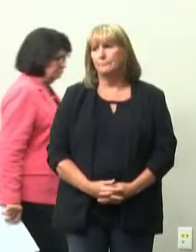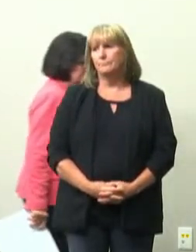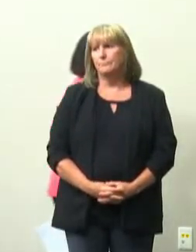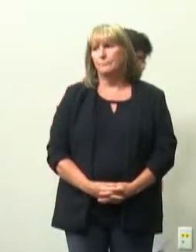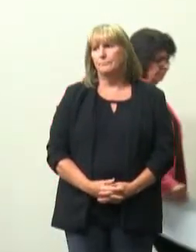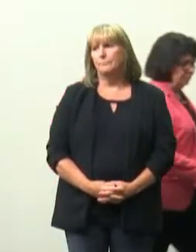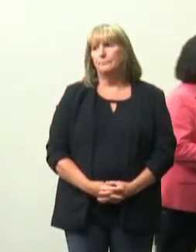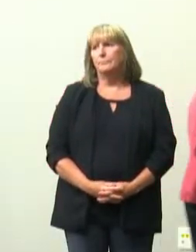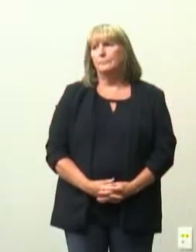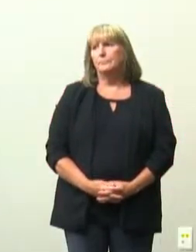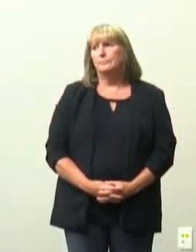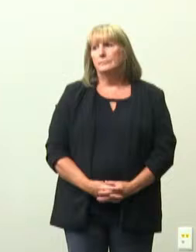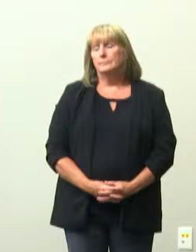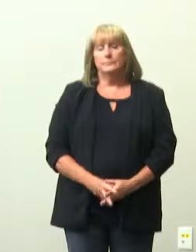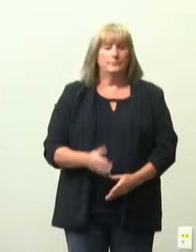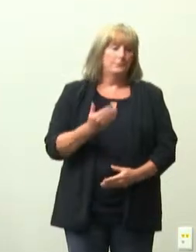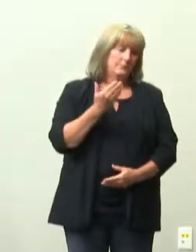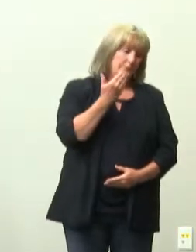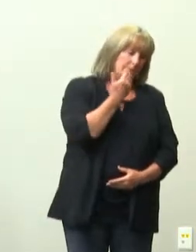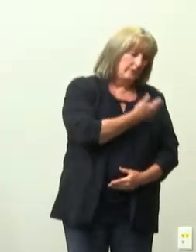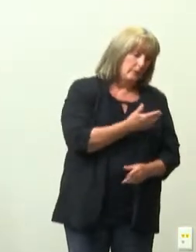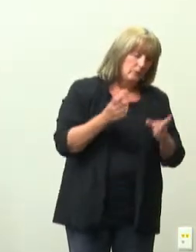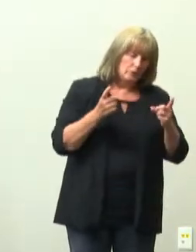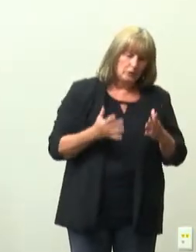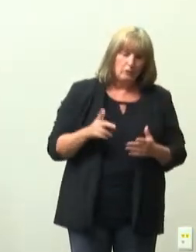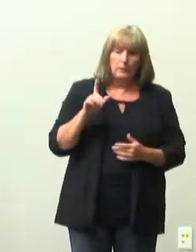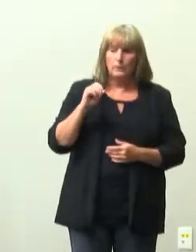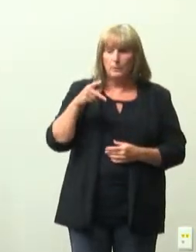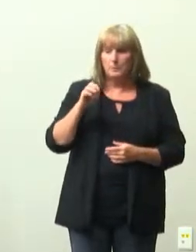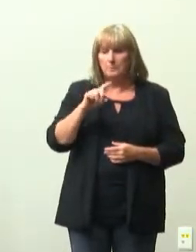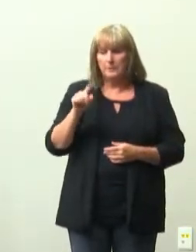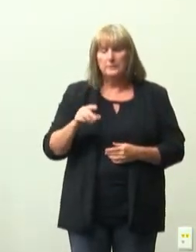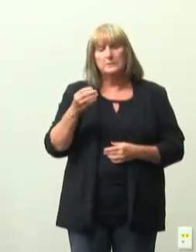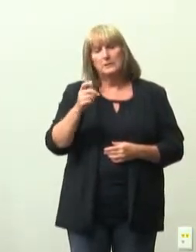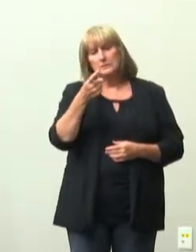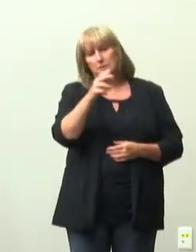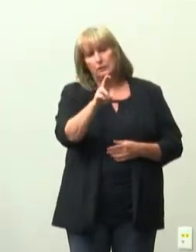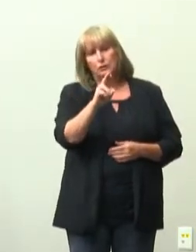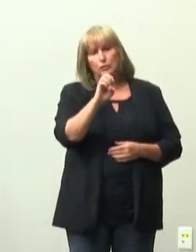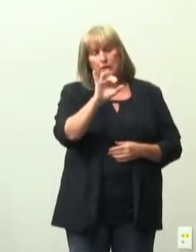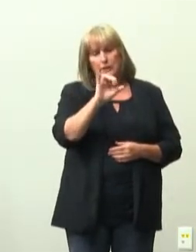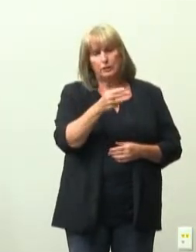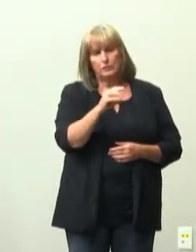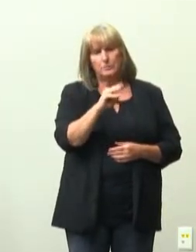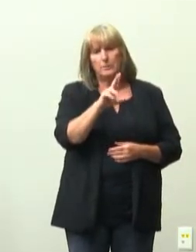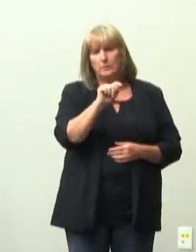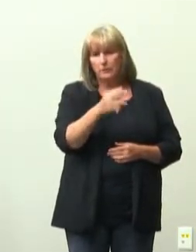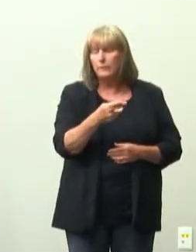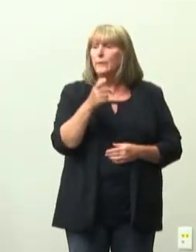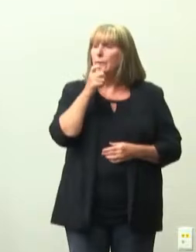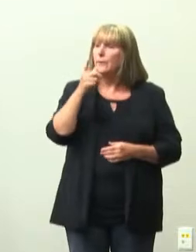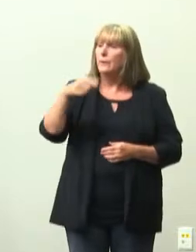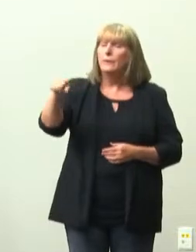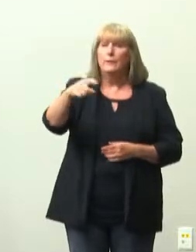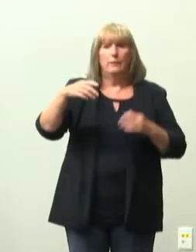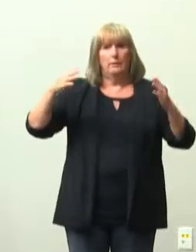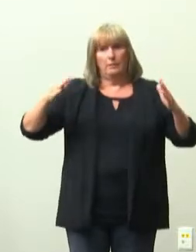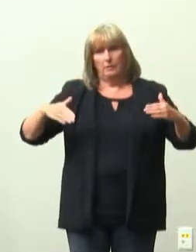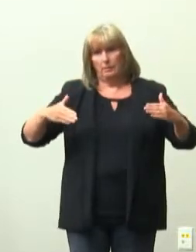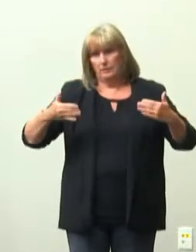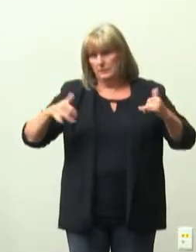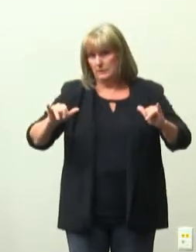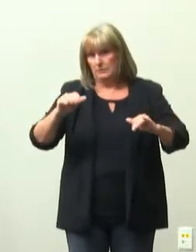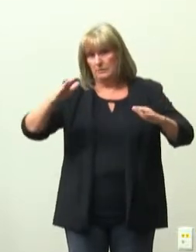Thank you, Director Lopez and Dr. Richmouth. For those who are still